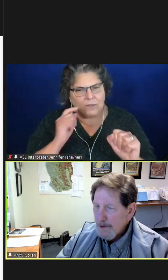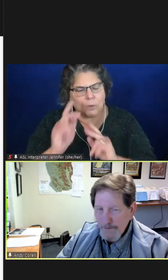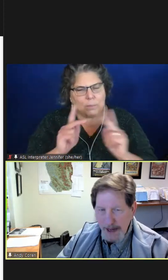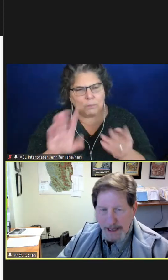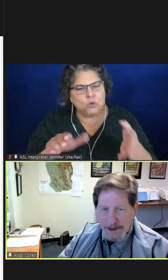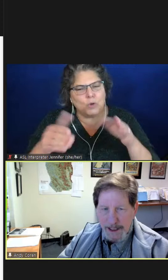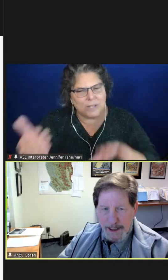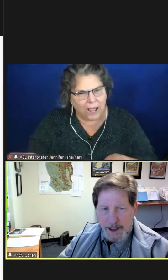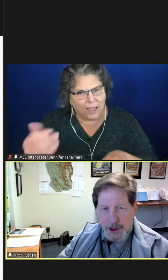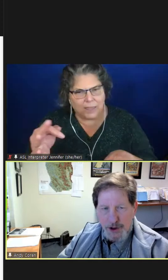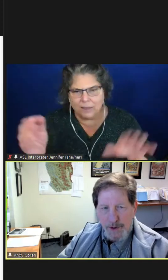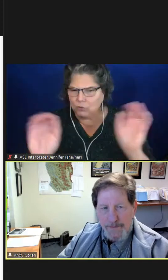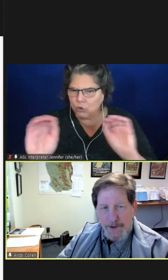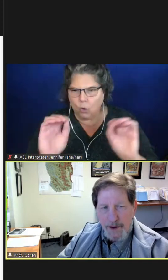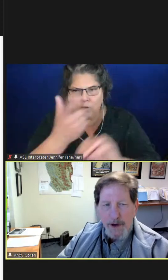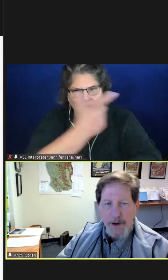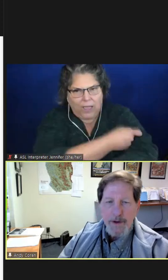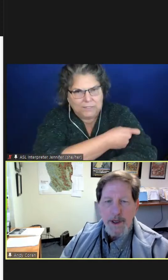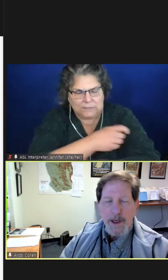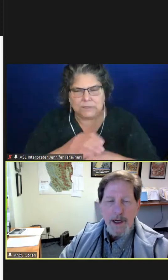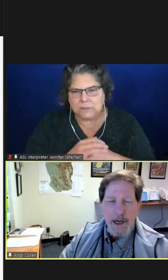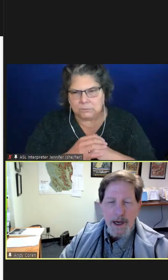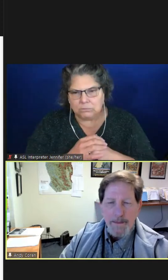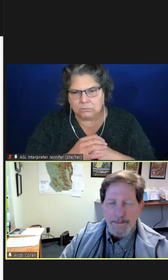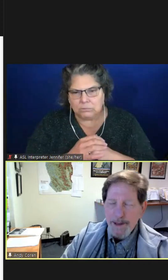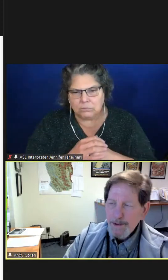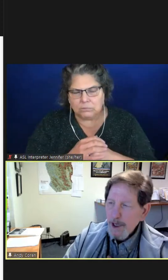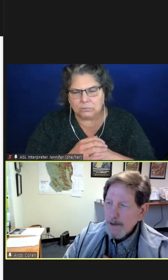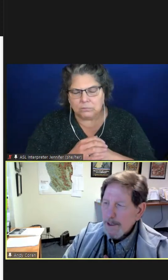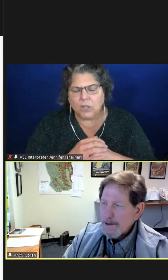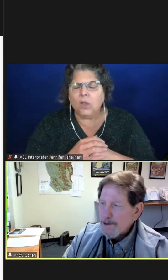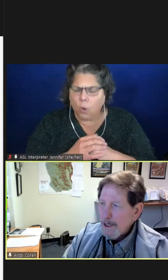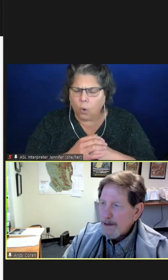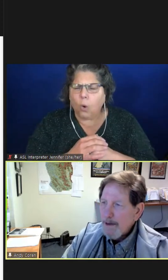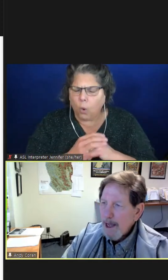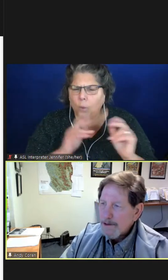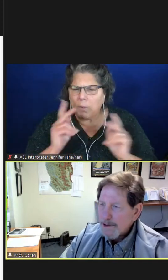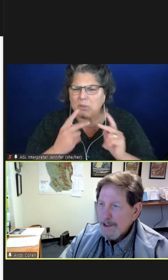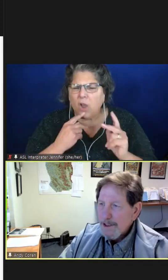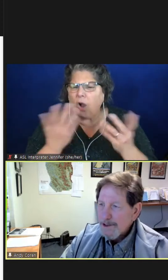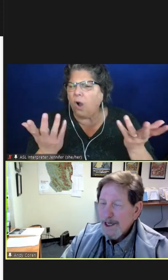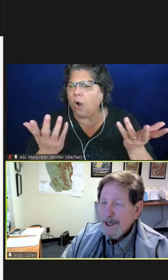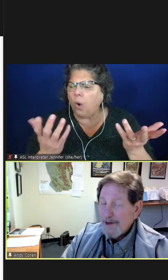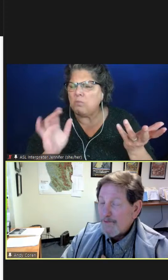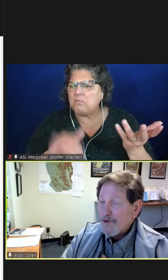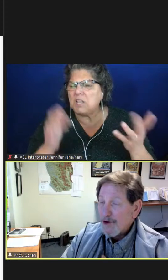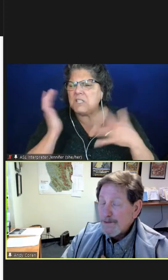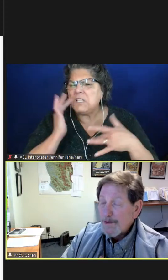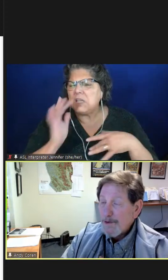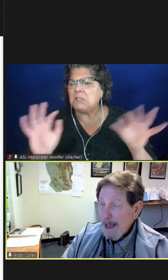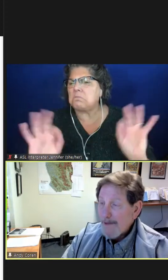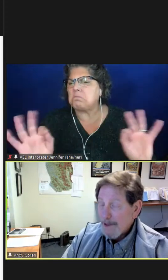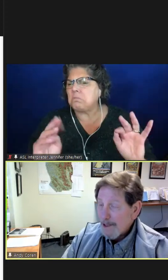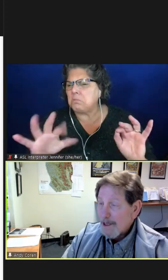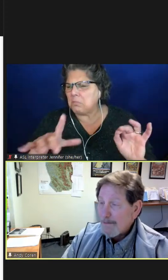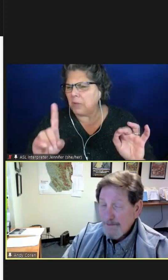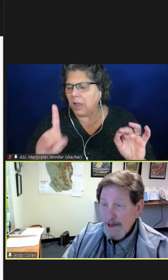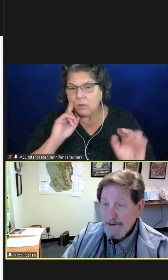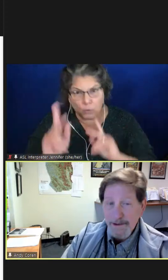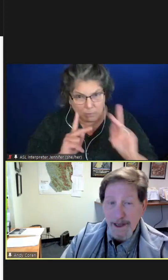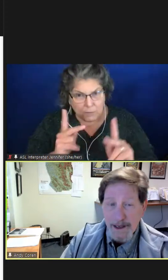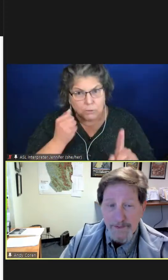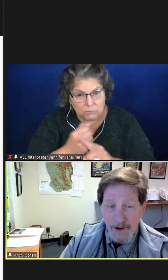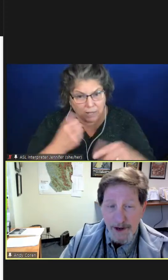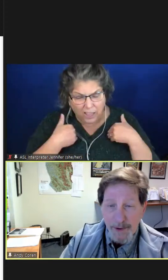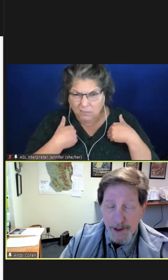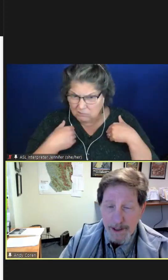you're unvaccinated. So even though people talk about this being a mild disease, for those people who have it, it can be